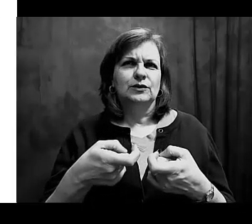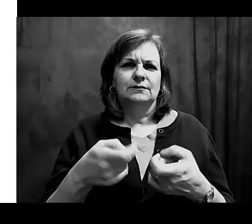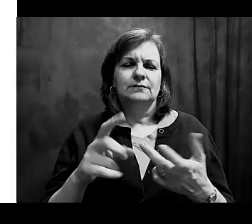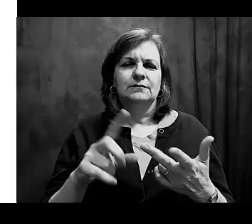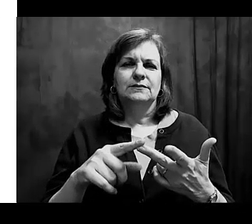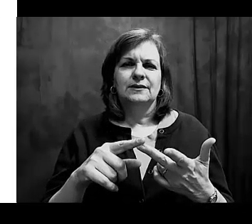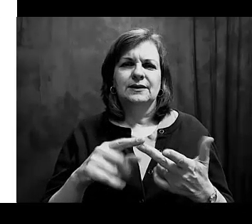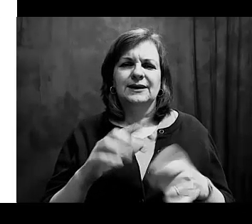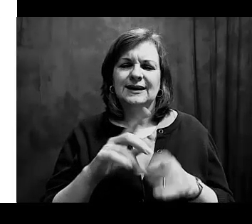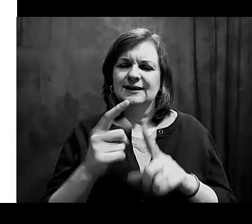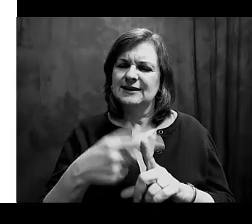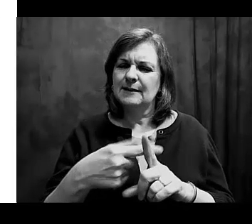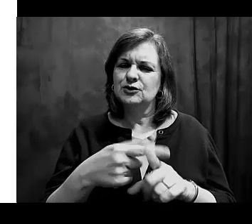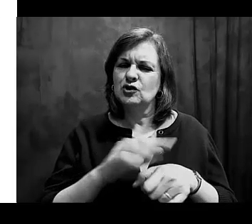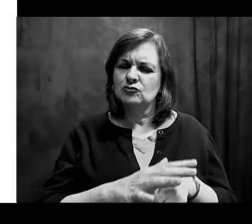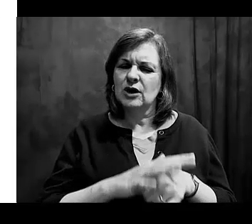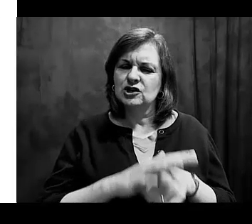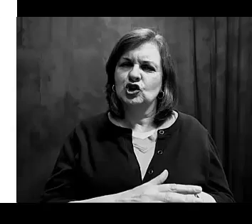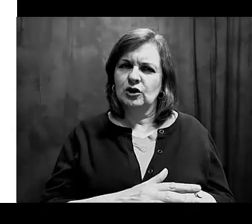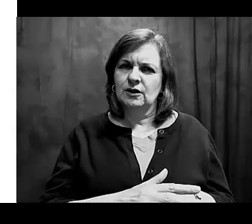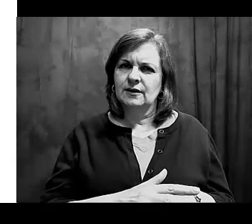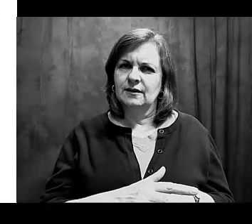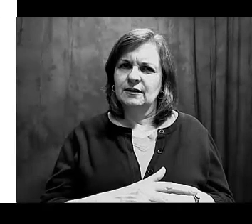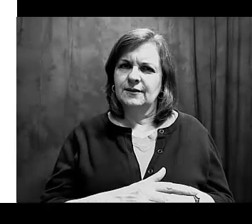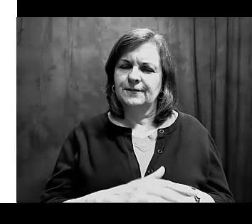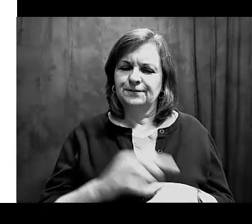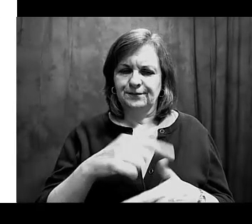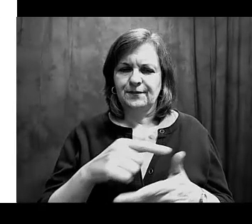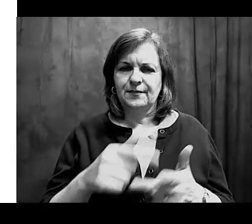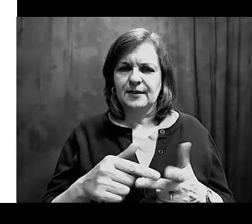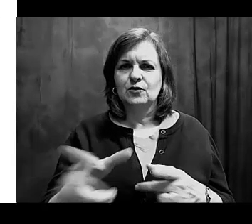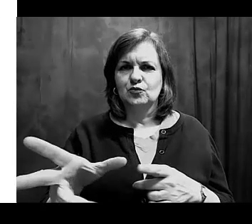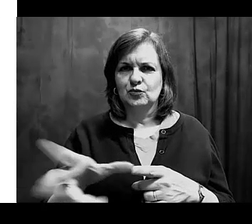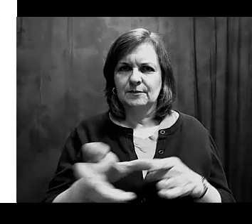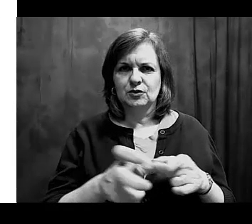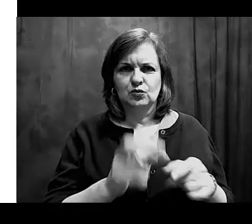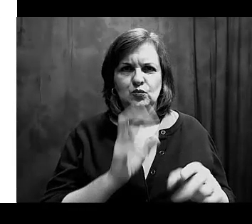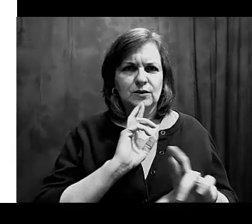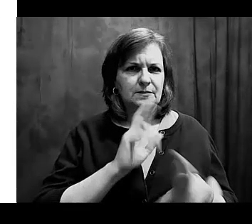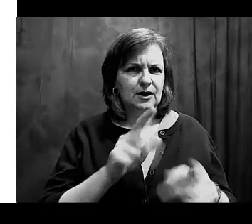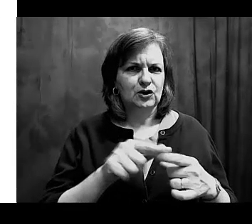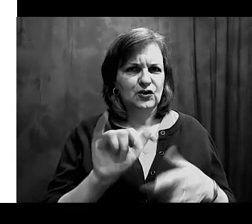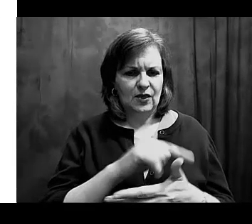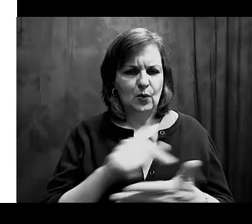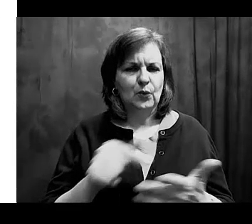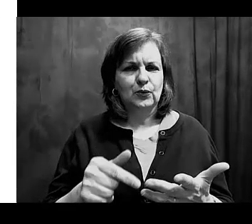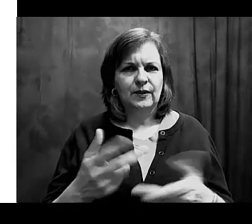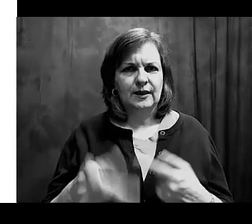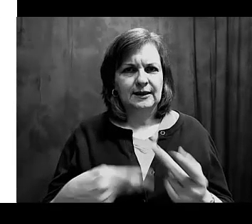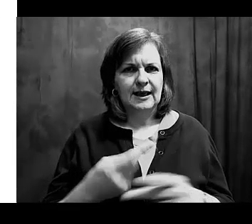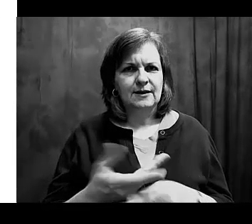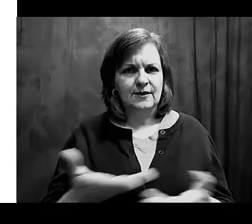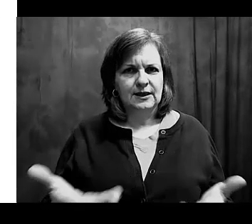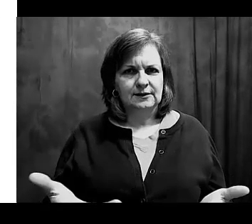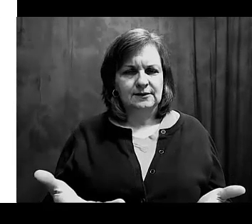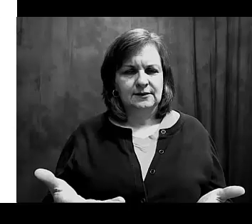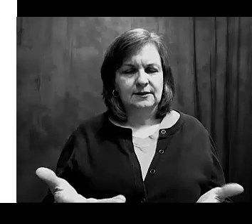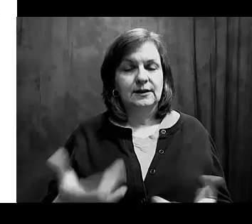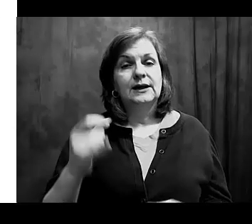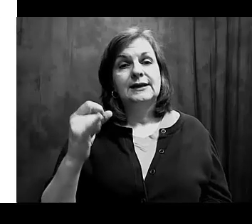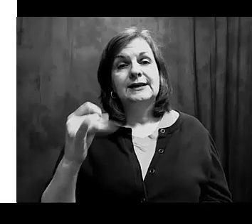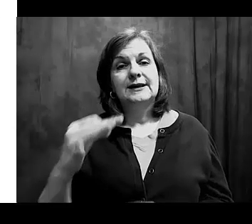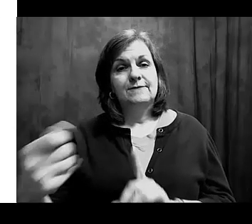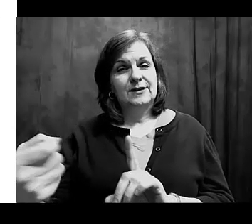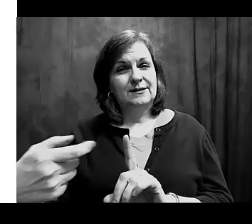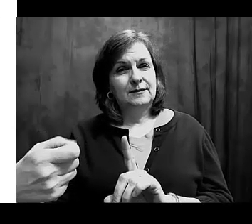way. It is simply this idea that you are causing a flow of ions to flow through your